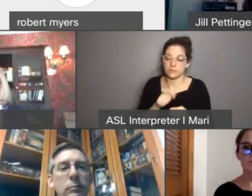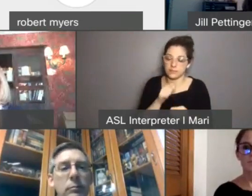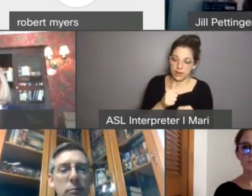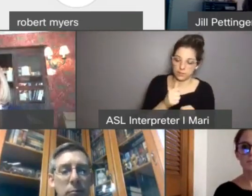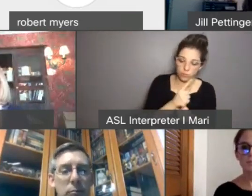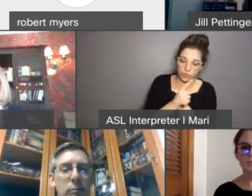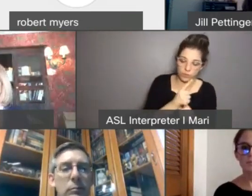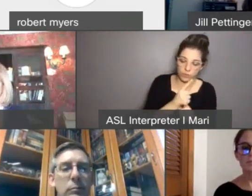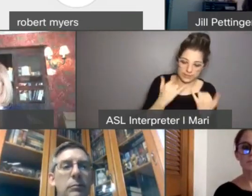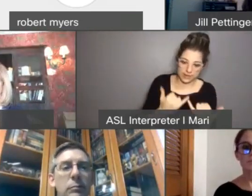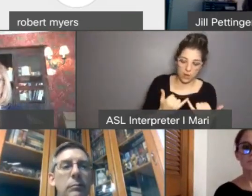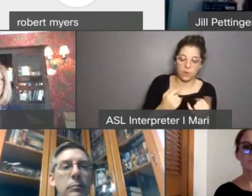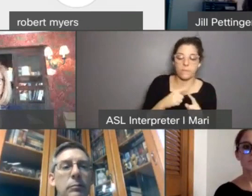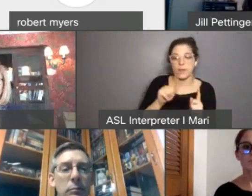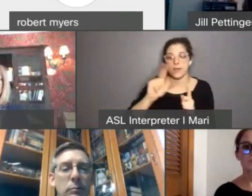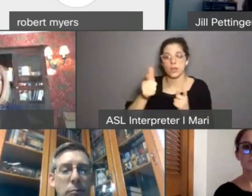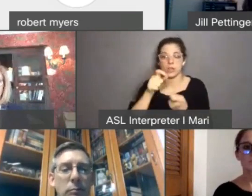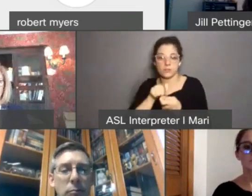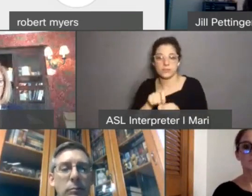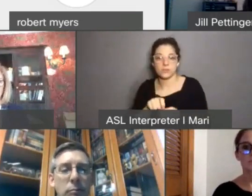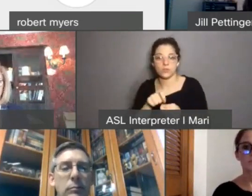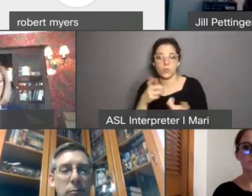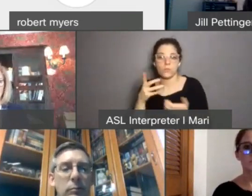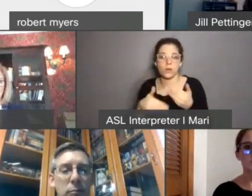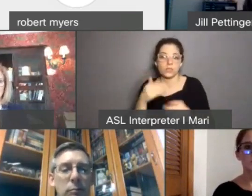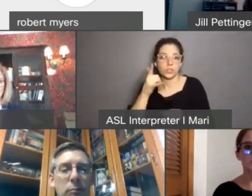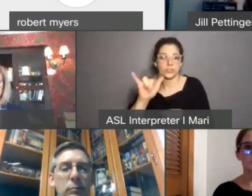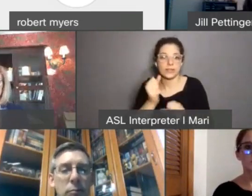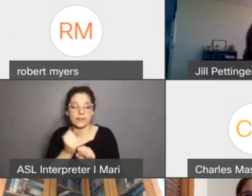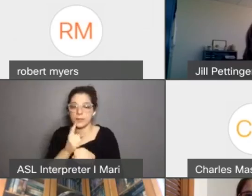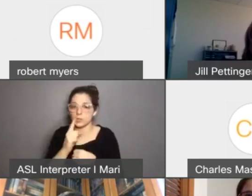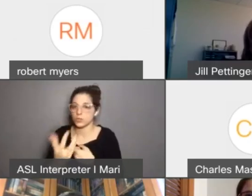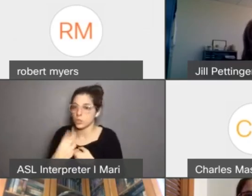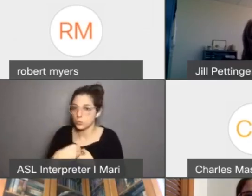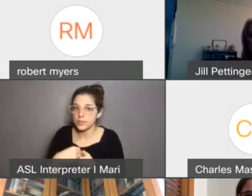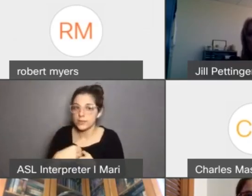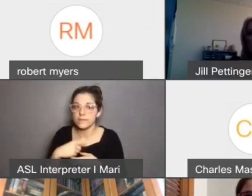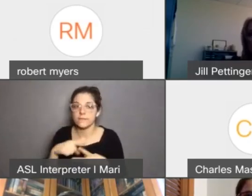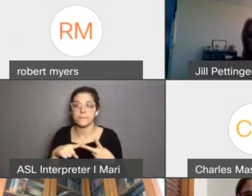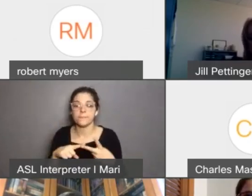appropriate place for this meeting, but dig into the details of what that process looks like to make sure it's inclusive